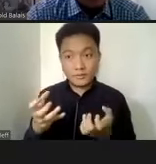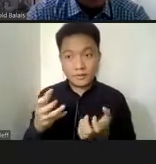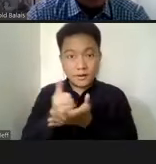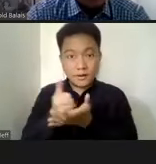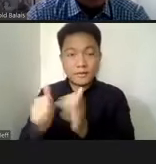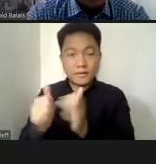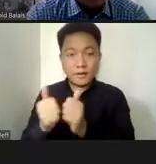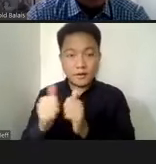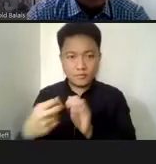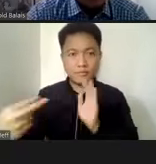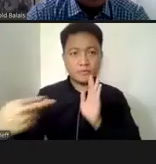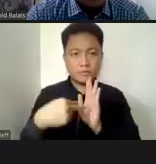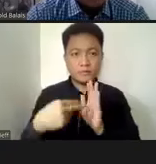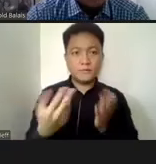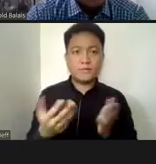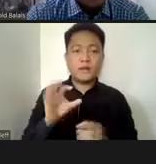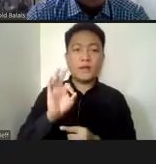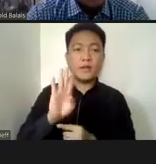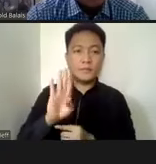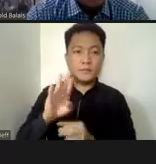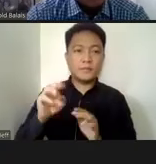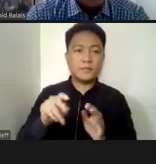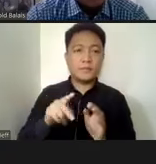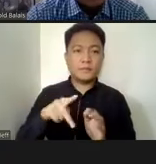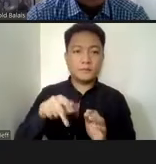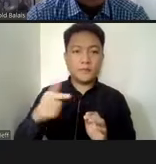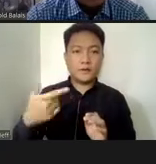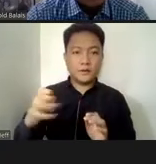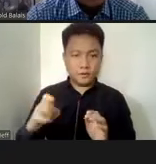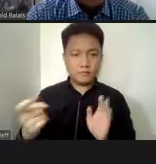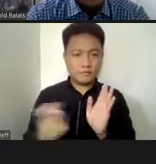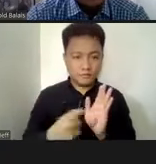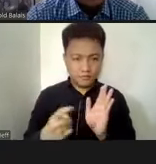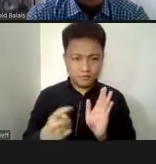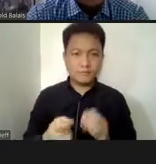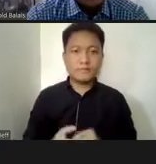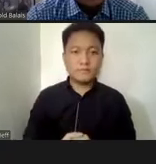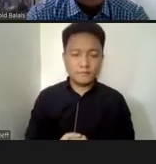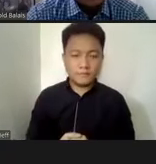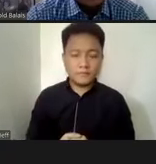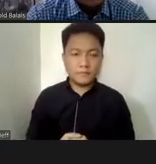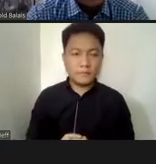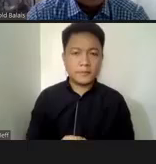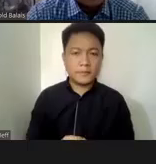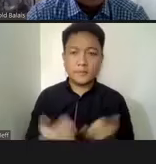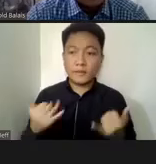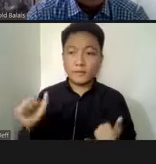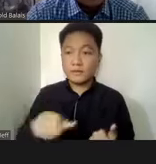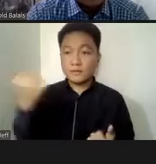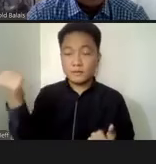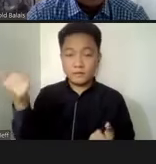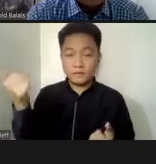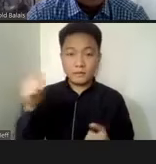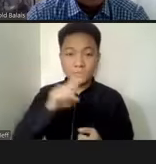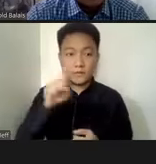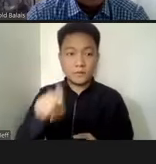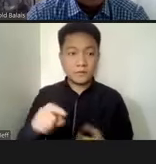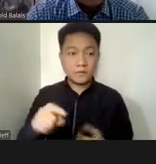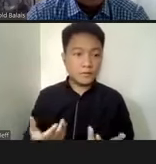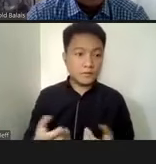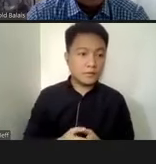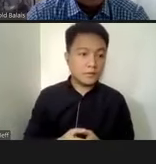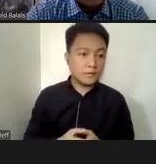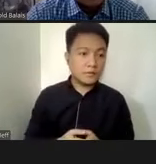Now we have another question for Ms. Pantoja. Ms. Georgie, no? Philippine Coffee has won a number of